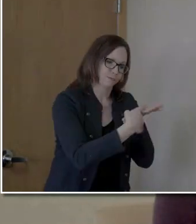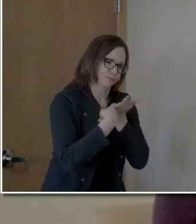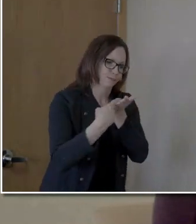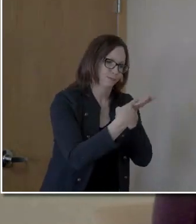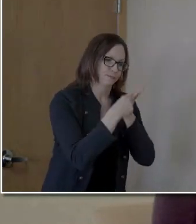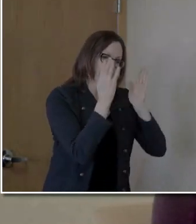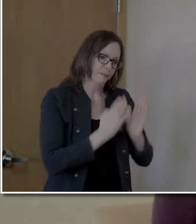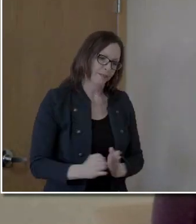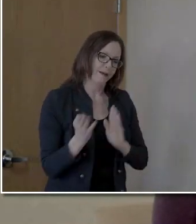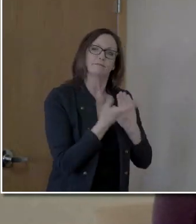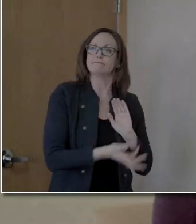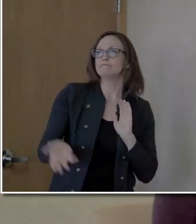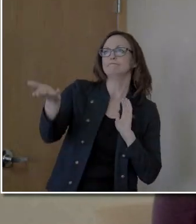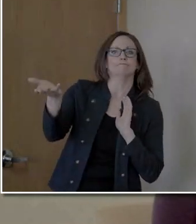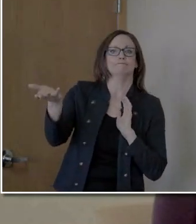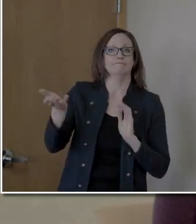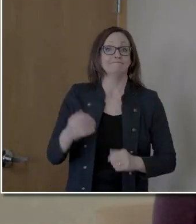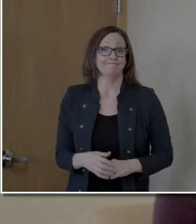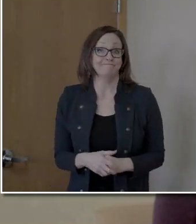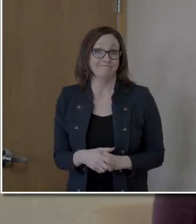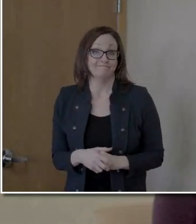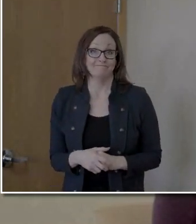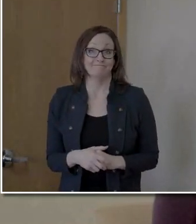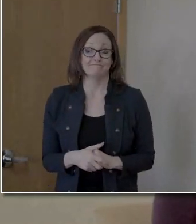Hi, thank you. My question has already been answered.